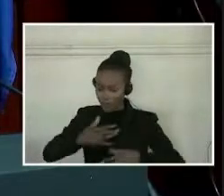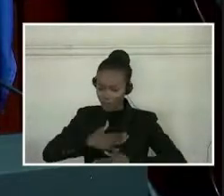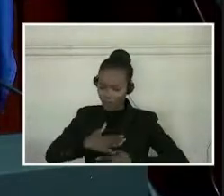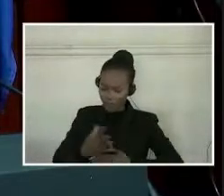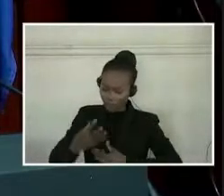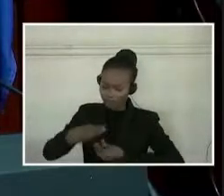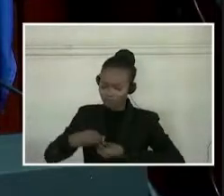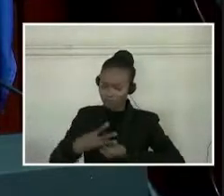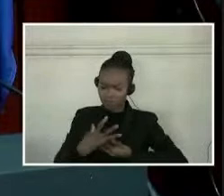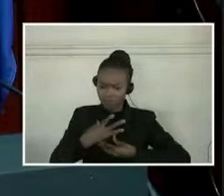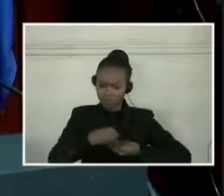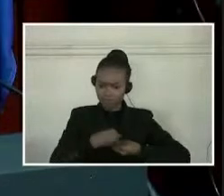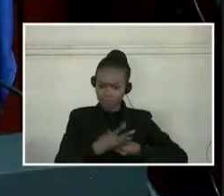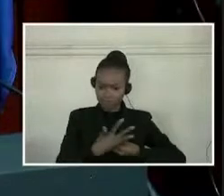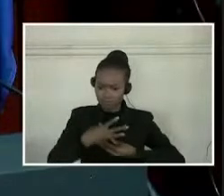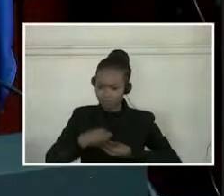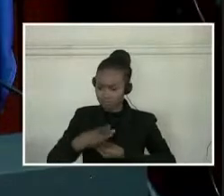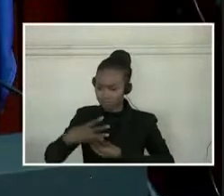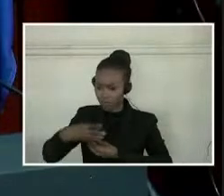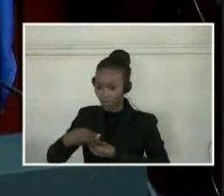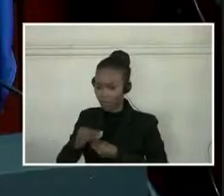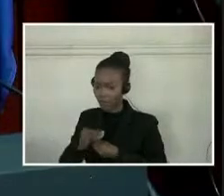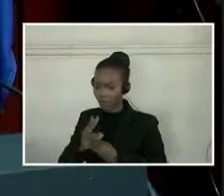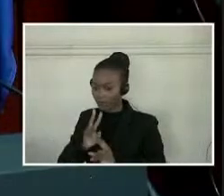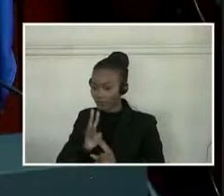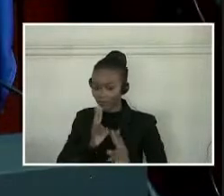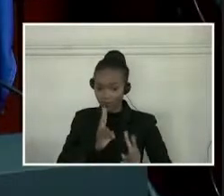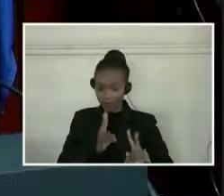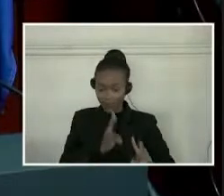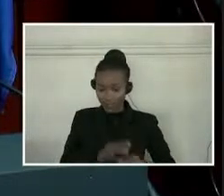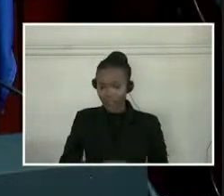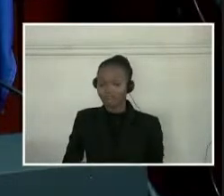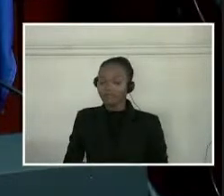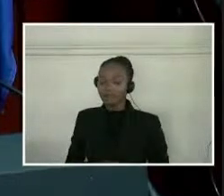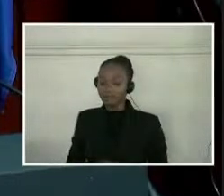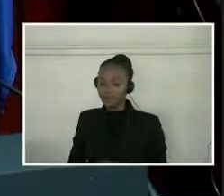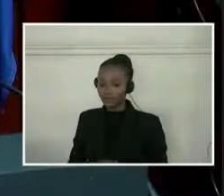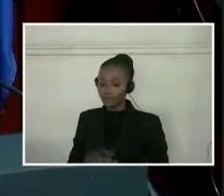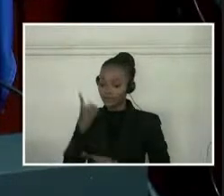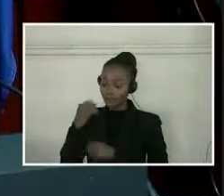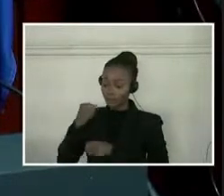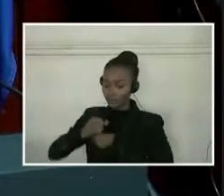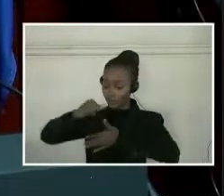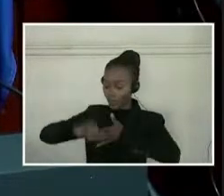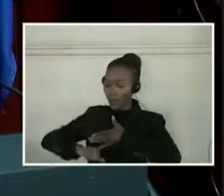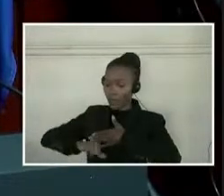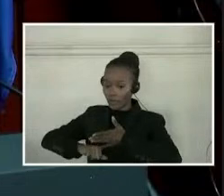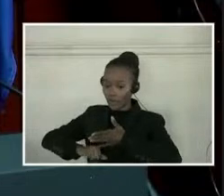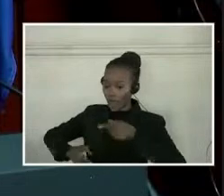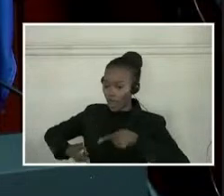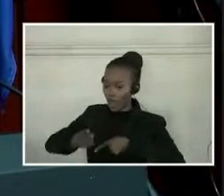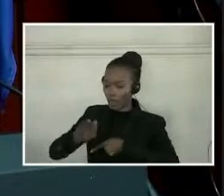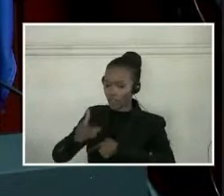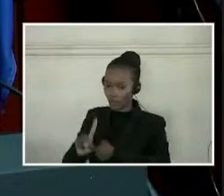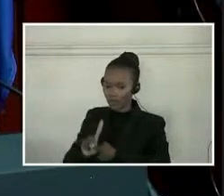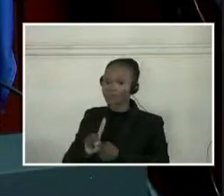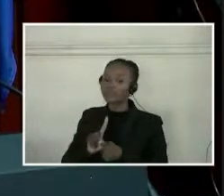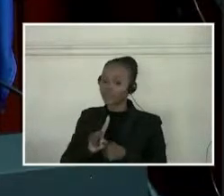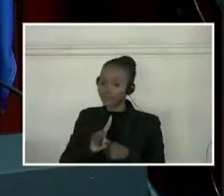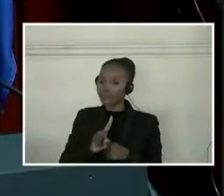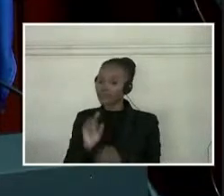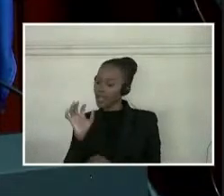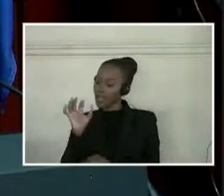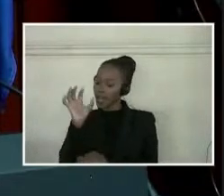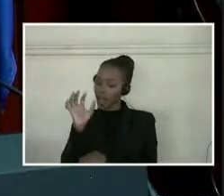event last month we launched the netball world cup legacy project and netball friday campaigns in um to